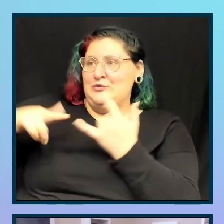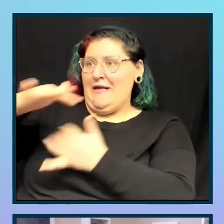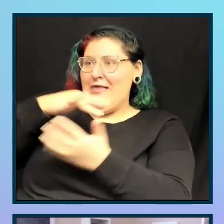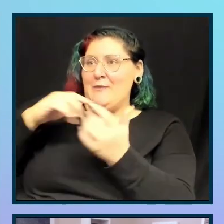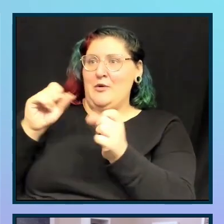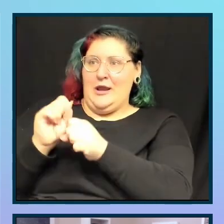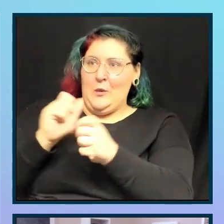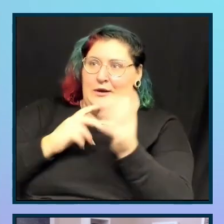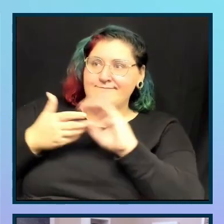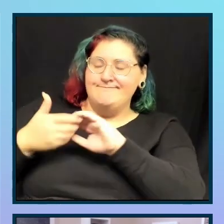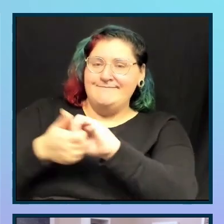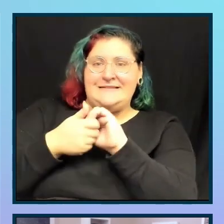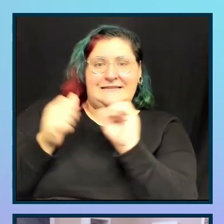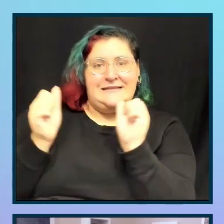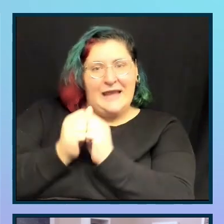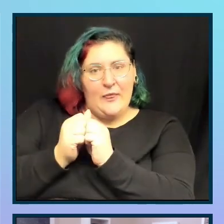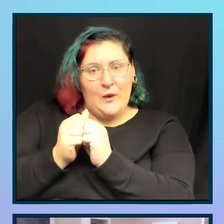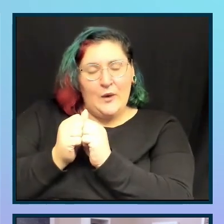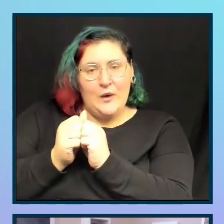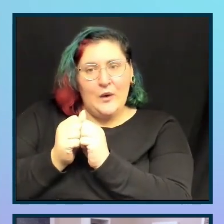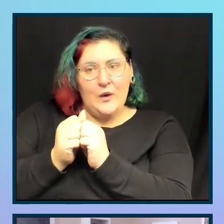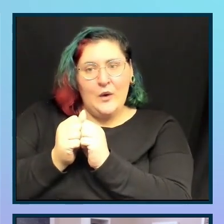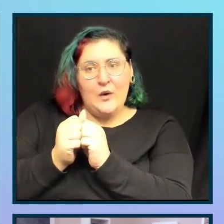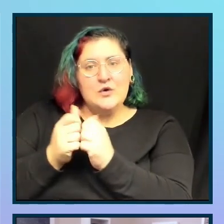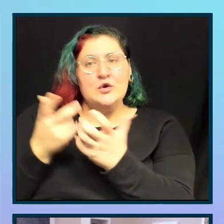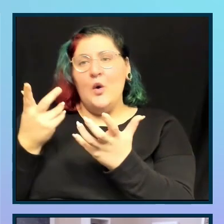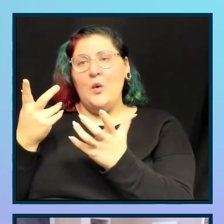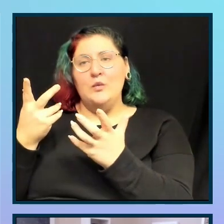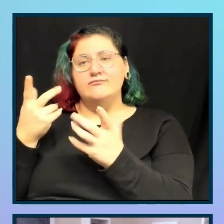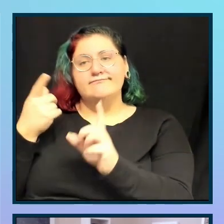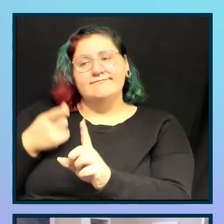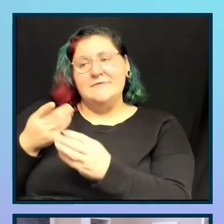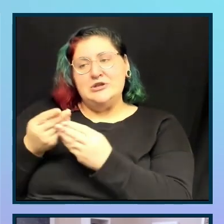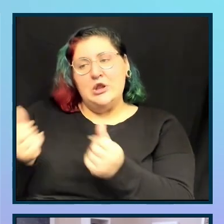And so, what are the solutions to all of these problems?